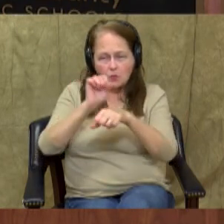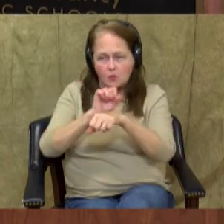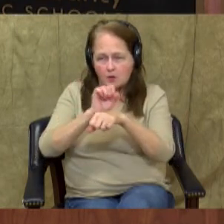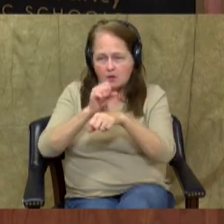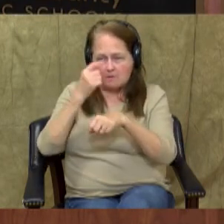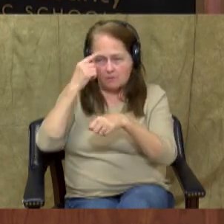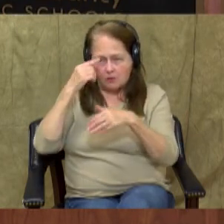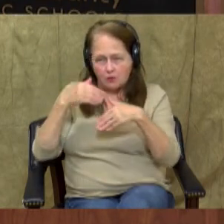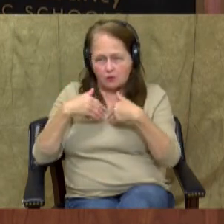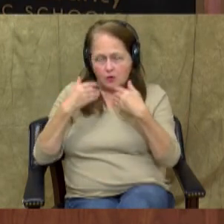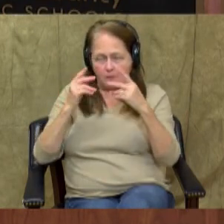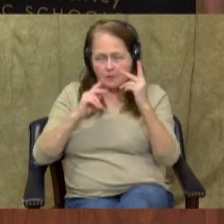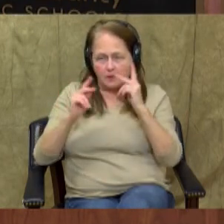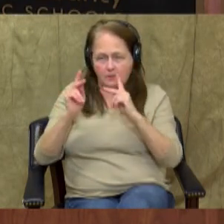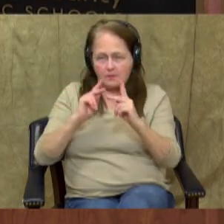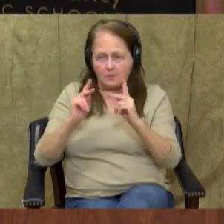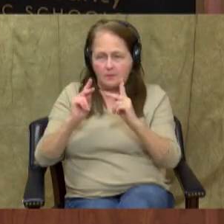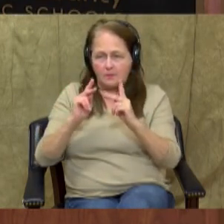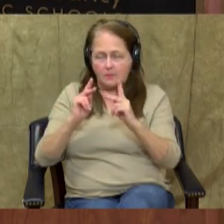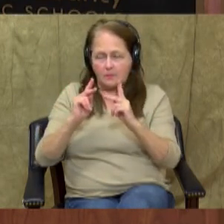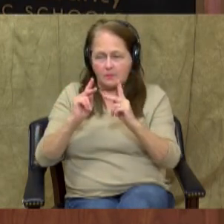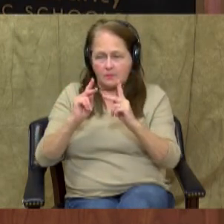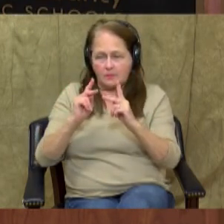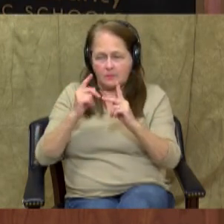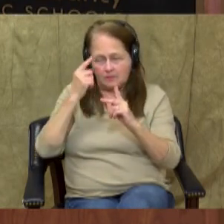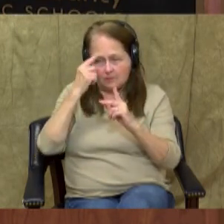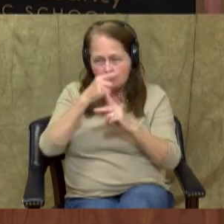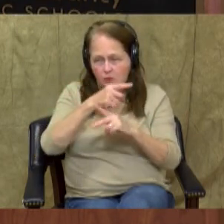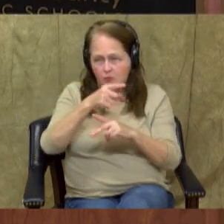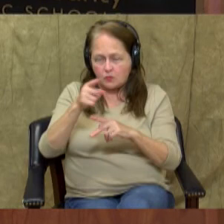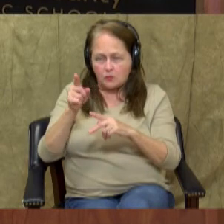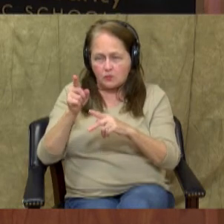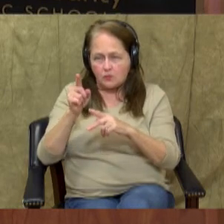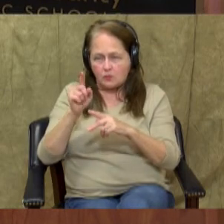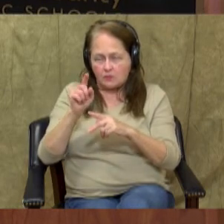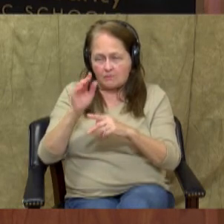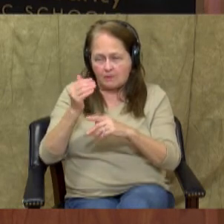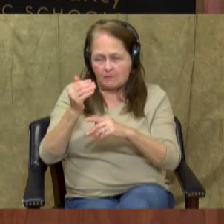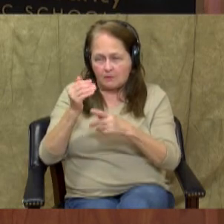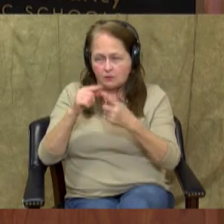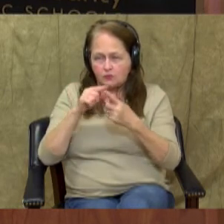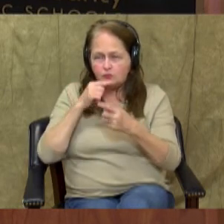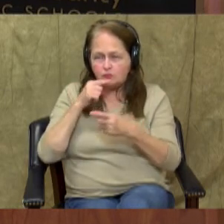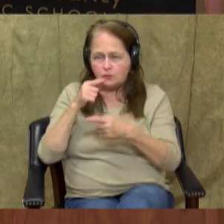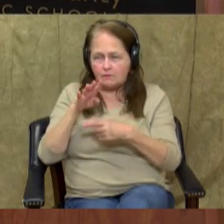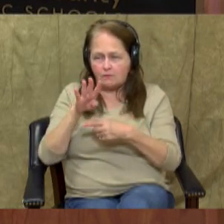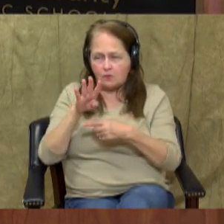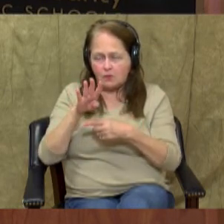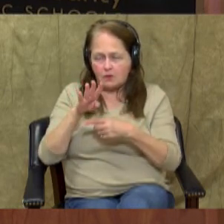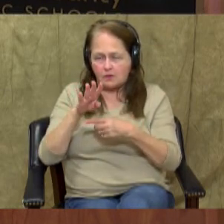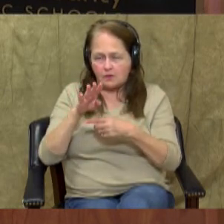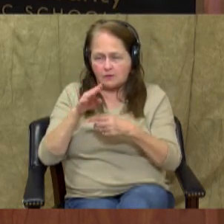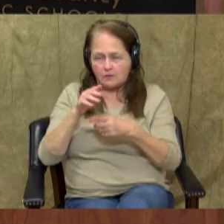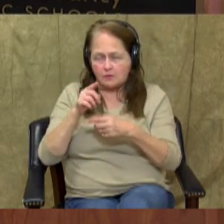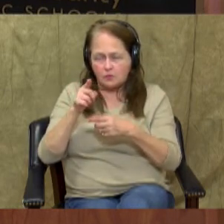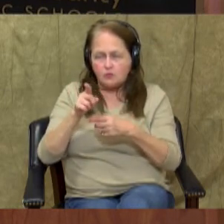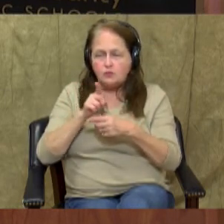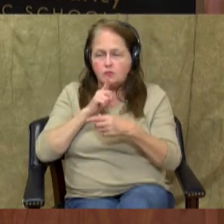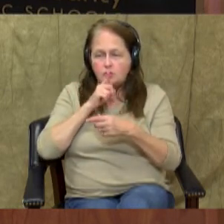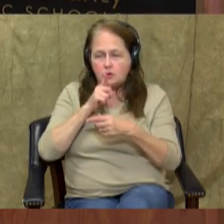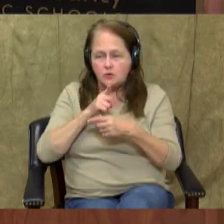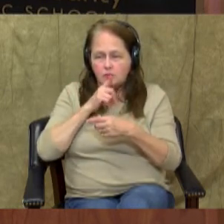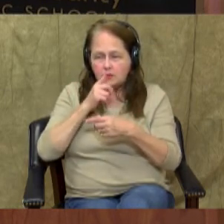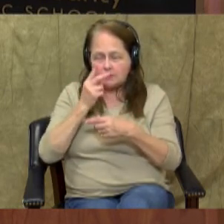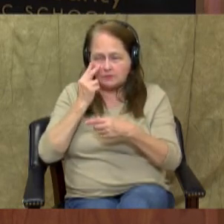okay? Typically, unemployment rates for youth, 15 to 24-year-olds, tend to be higher, but you can really